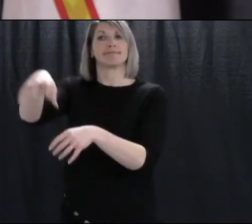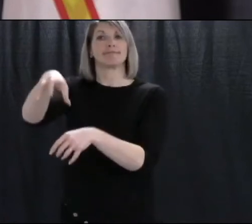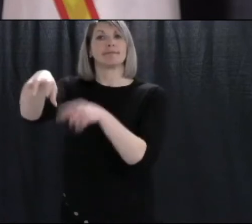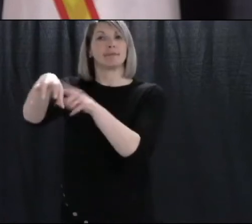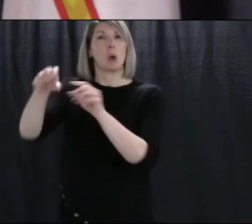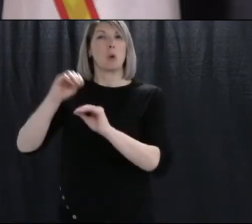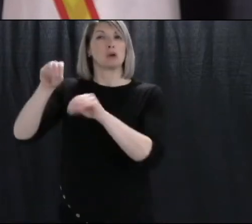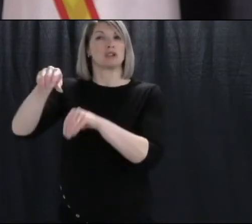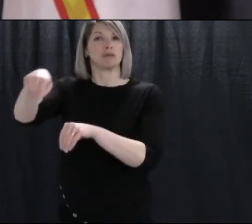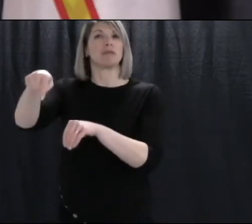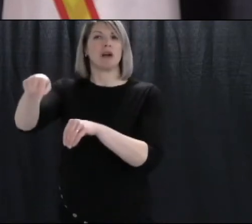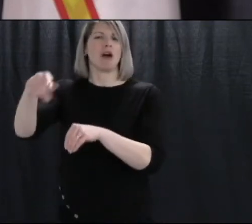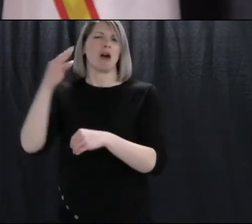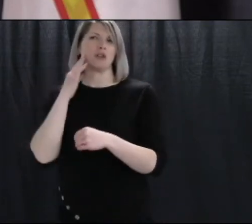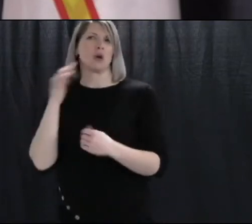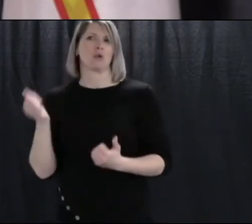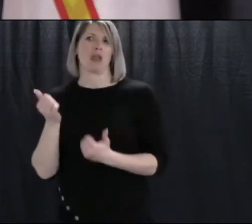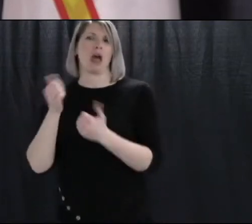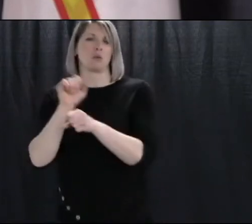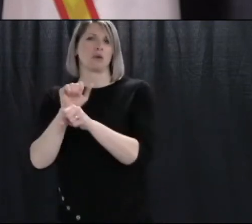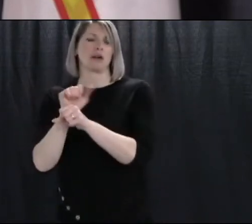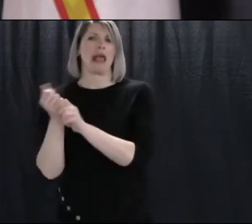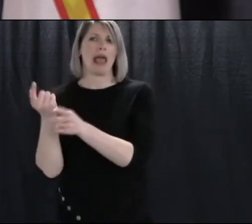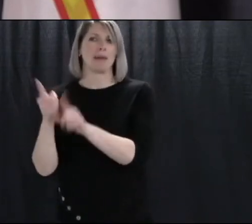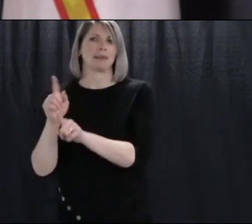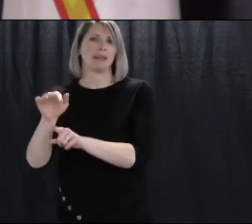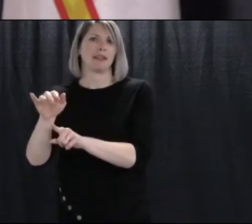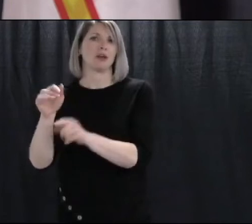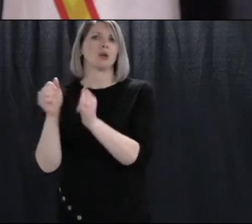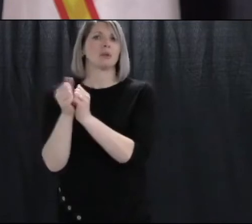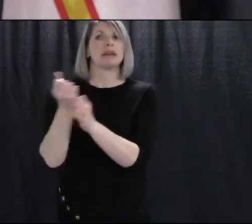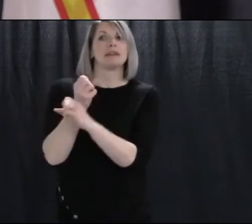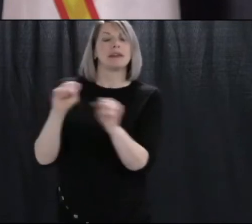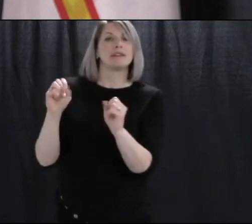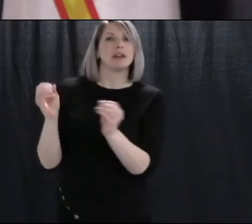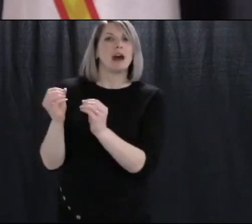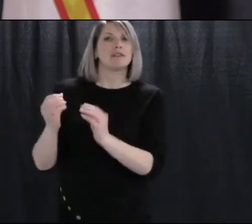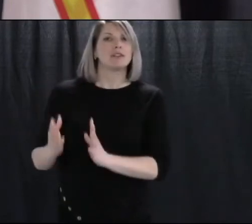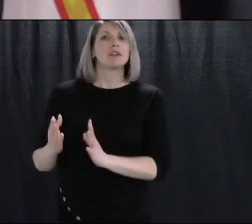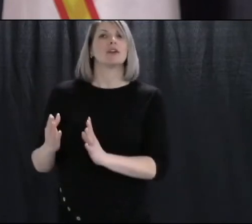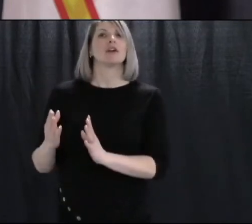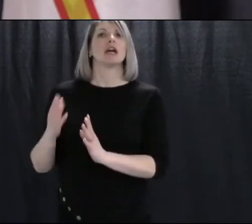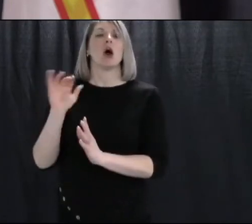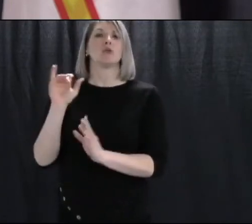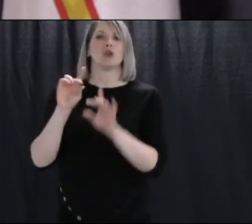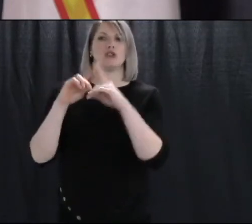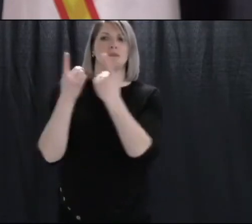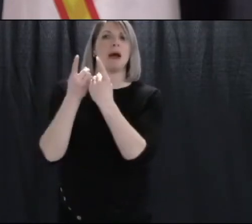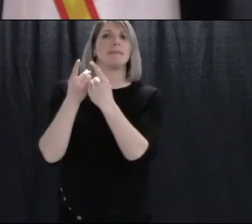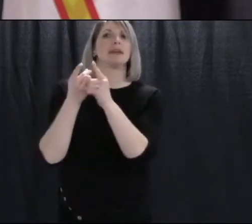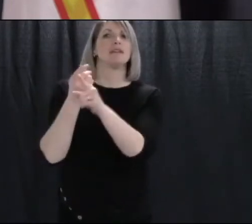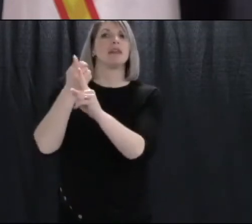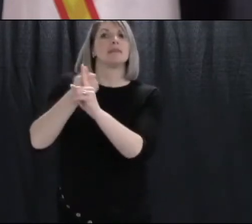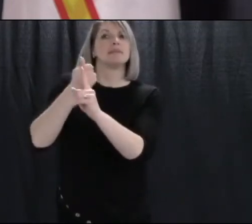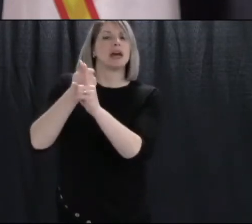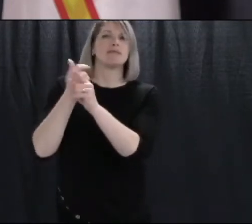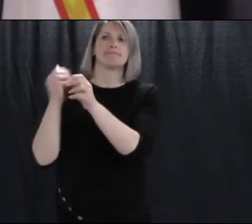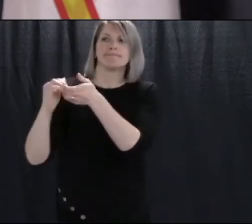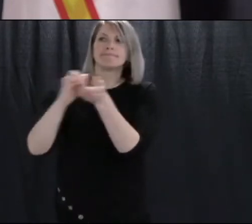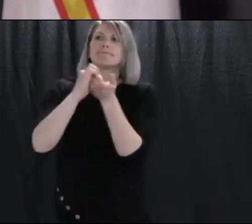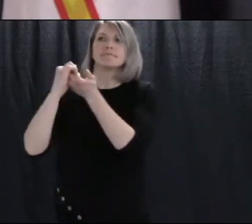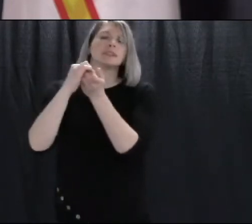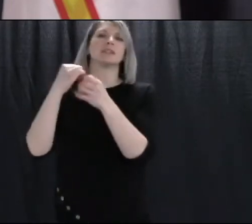work with the Chief Safety Officer and with the department and with CNLOPB and with the companies